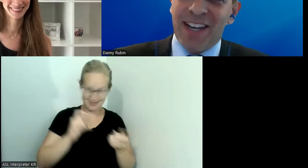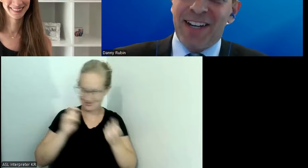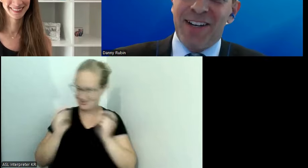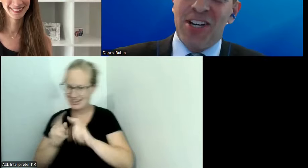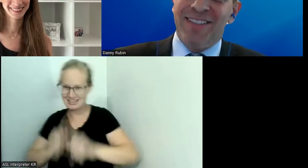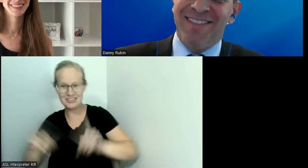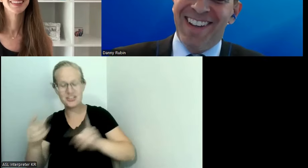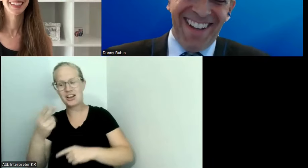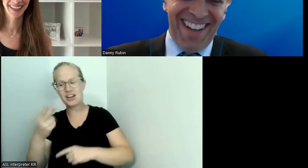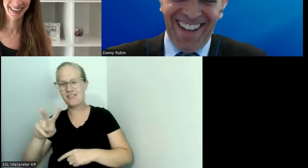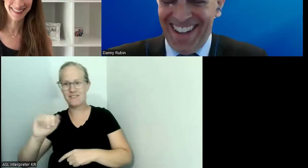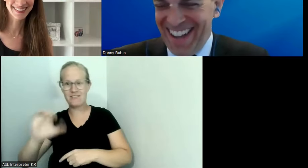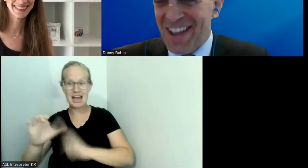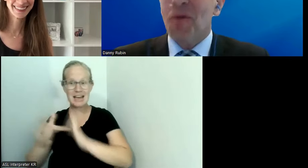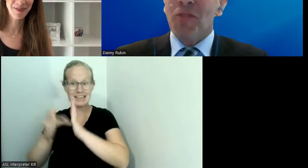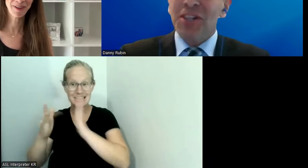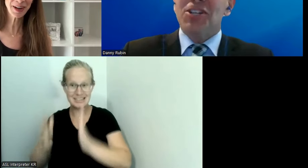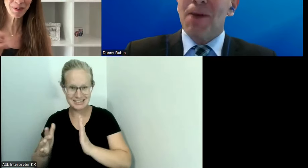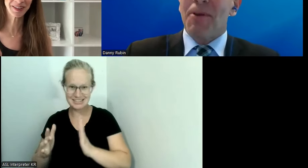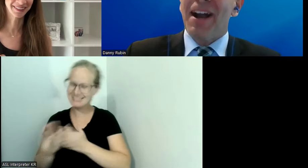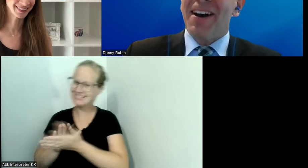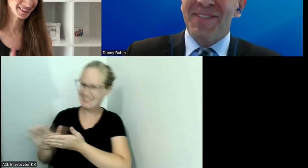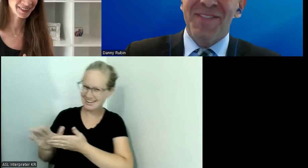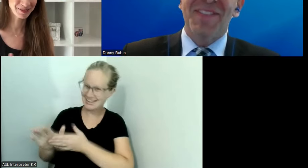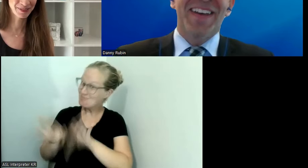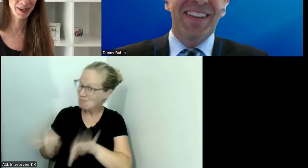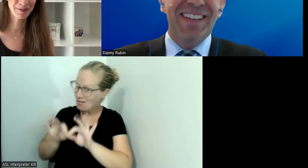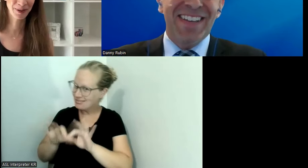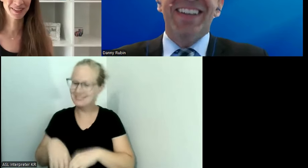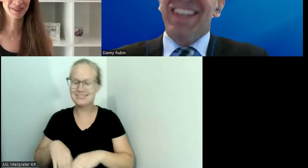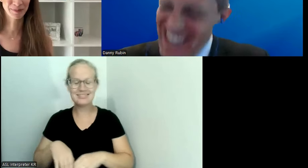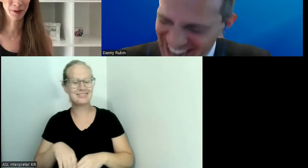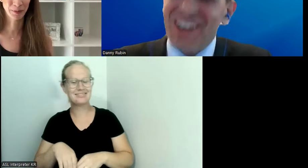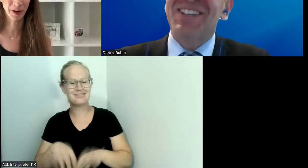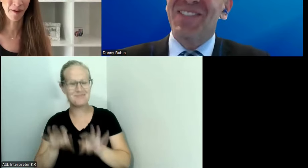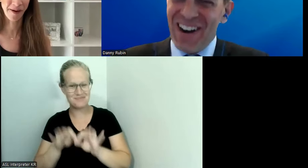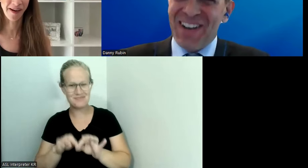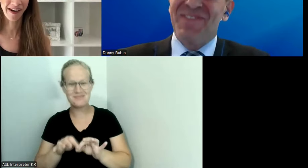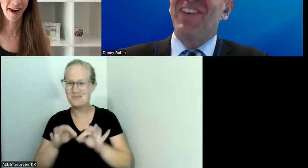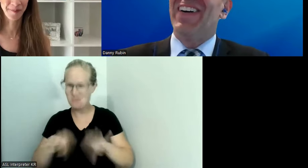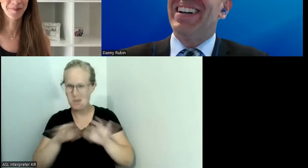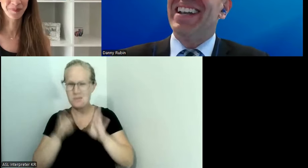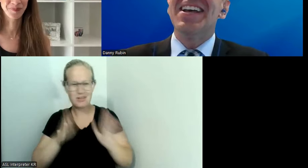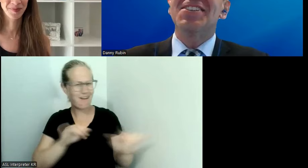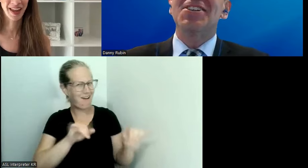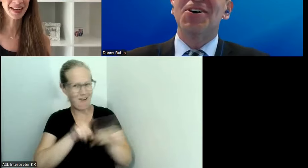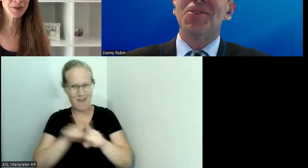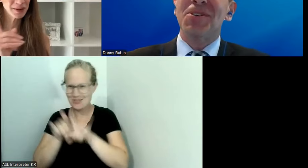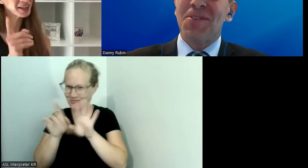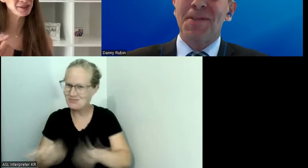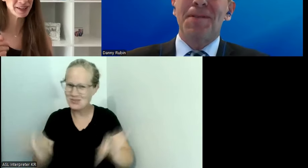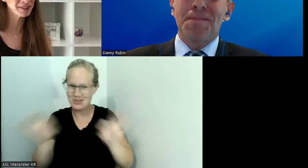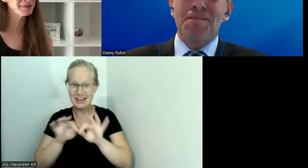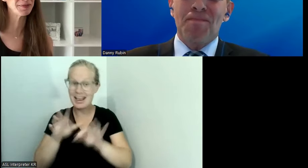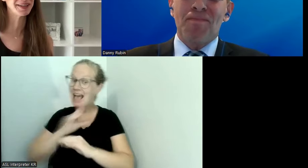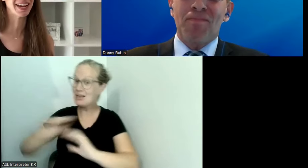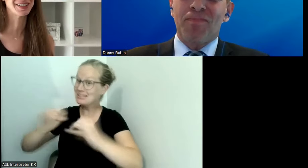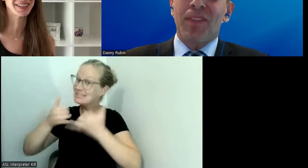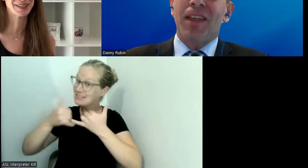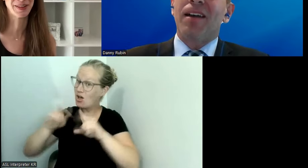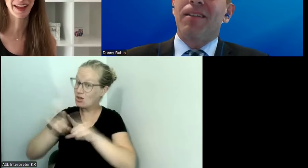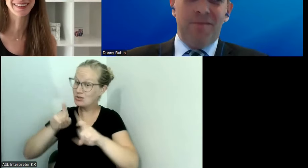HVAC technician. We really jump around. Very important. Yeah. Also very important. You definitely